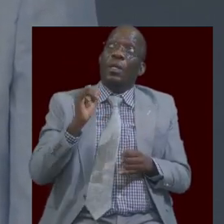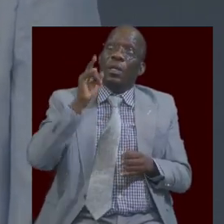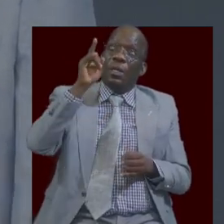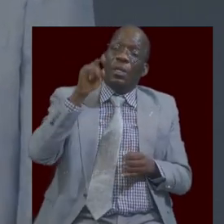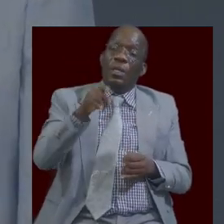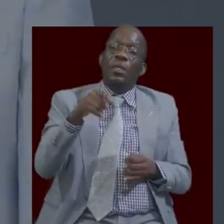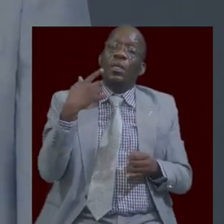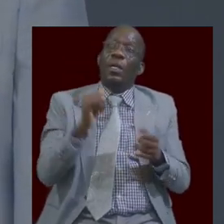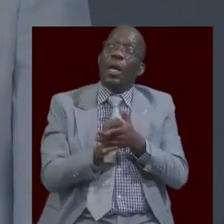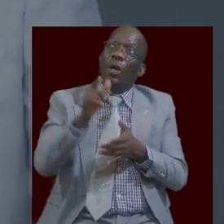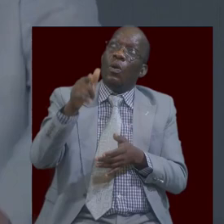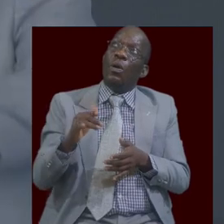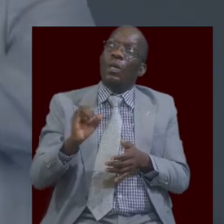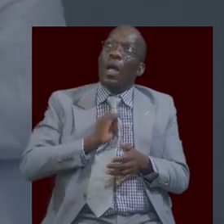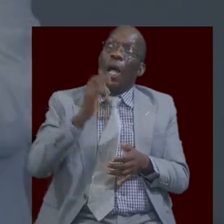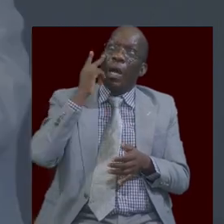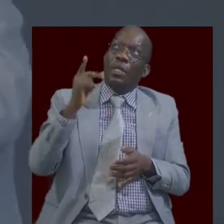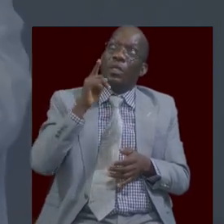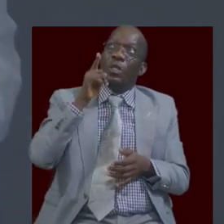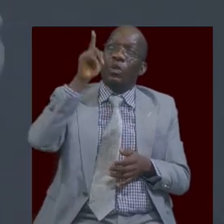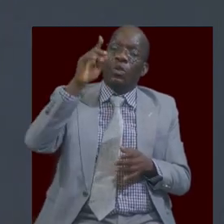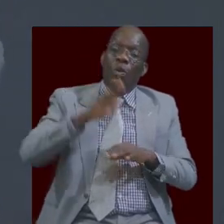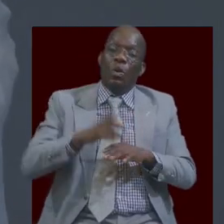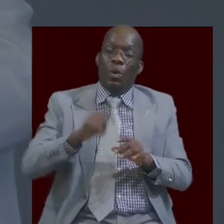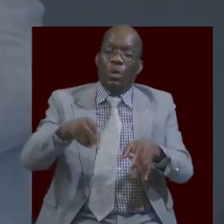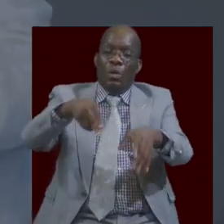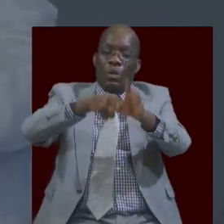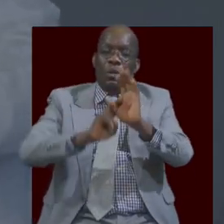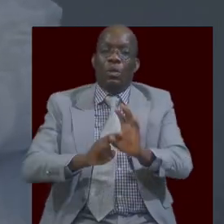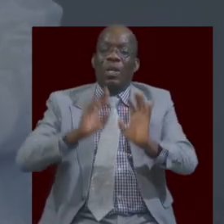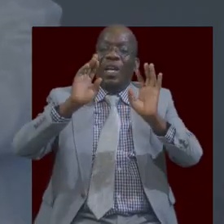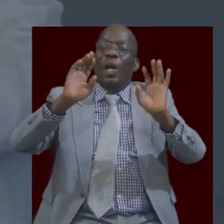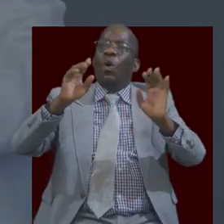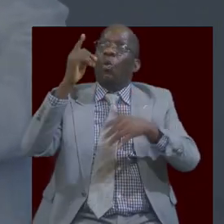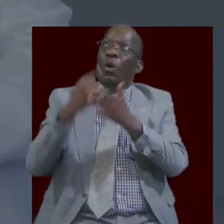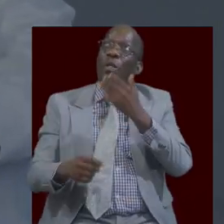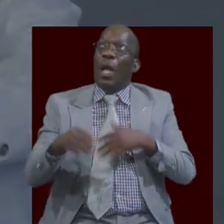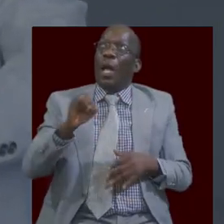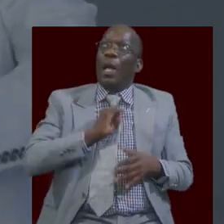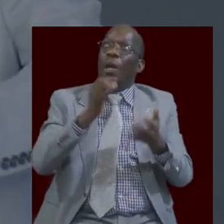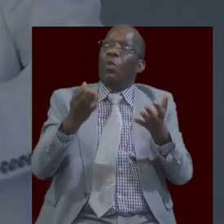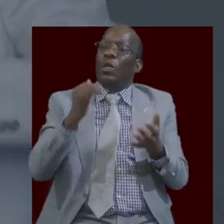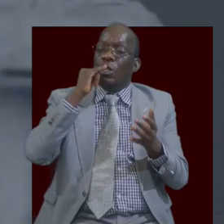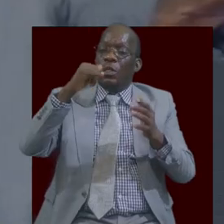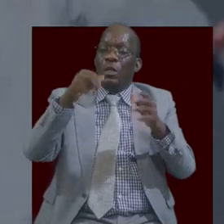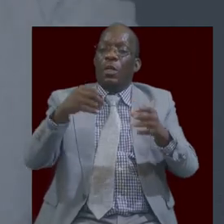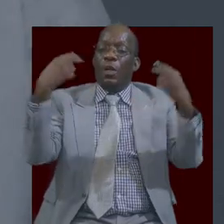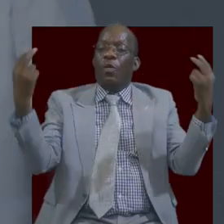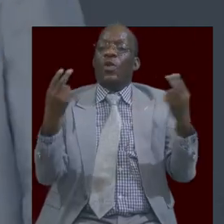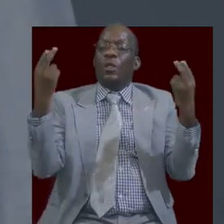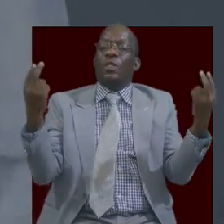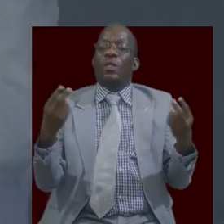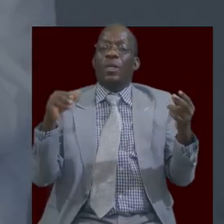throne. What you'll do for me, give me a victory now that will be mightier than all